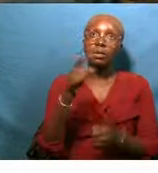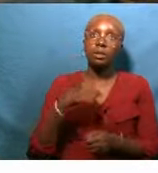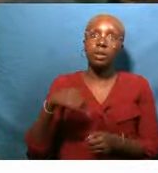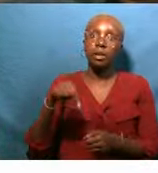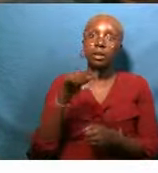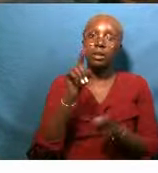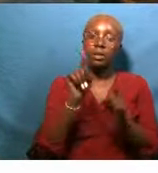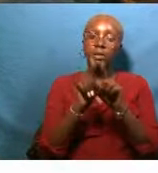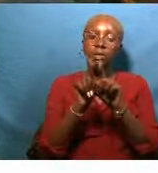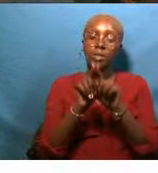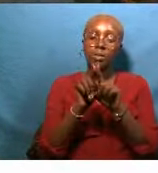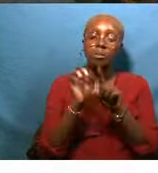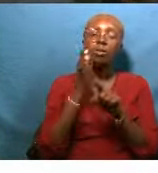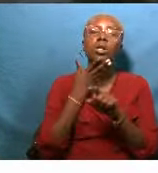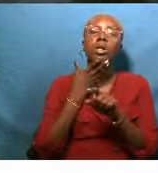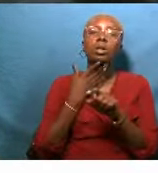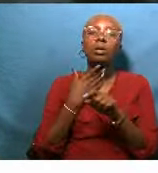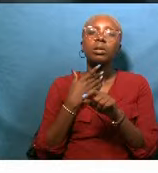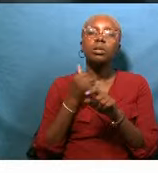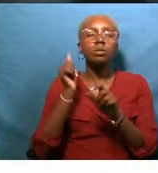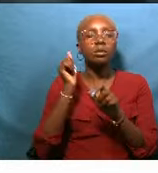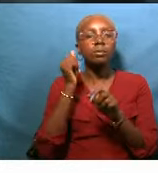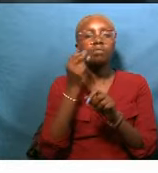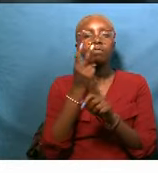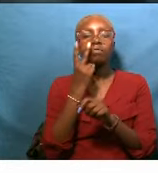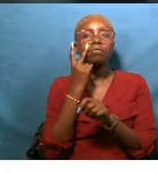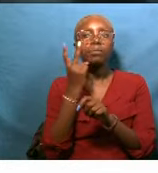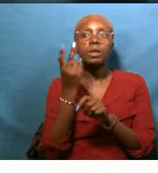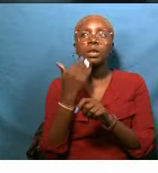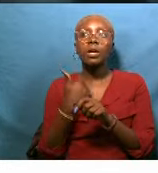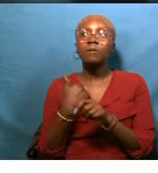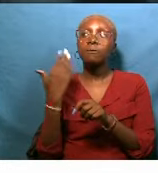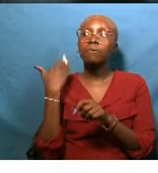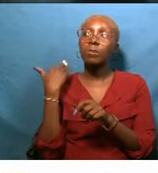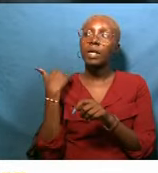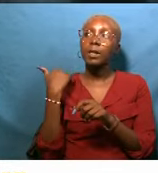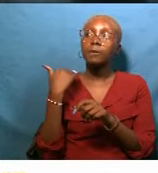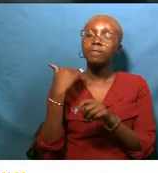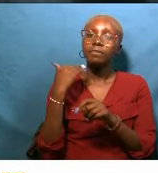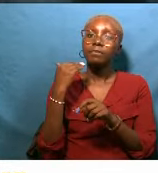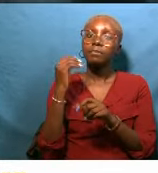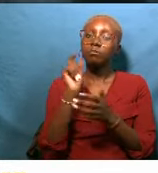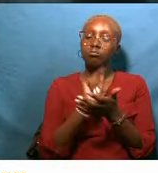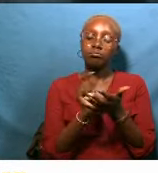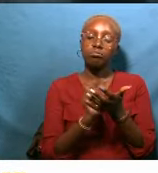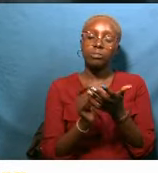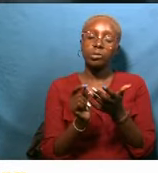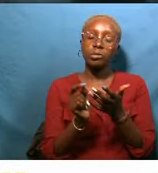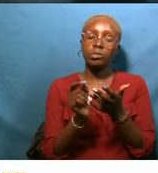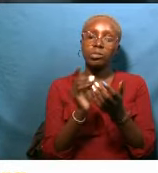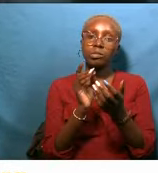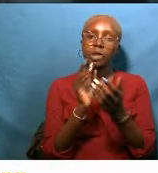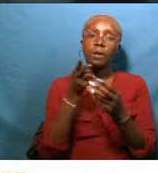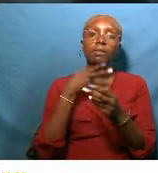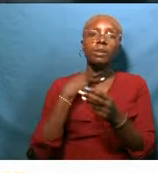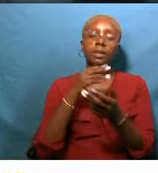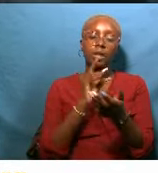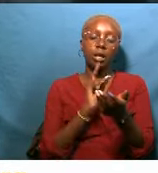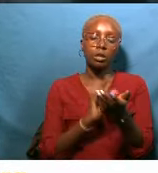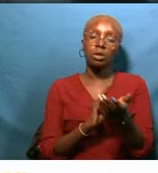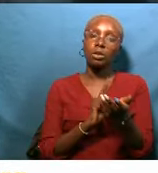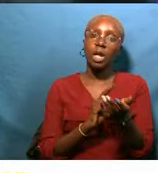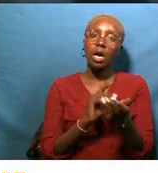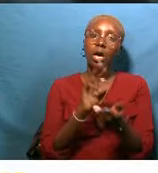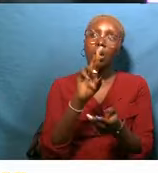We also want to recognize the presence of the former provincial secretary, the Reverend Dr. Rosemary